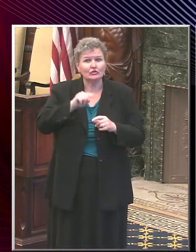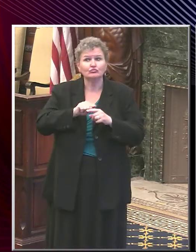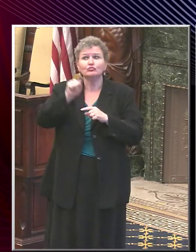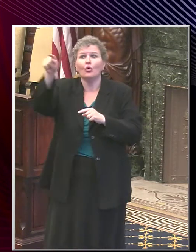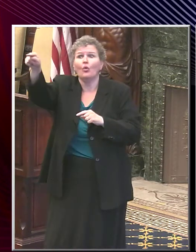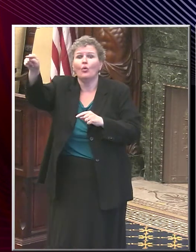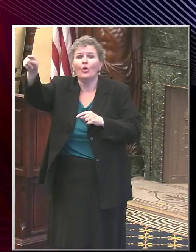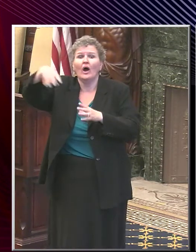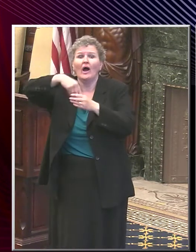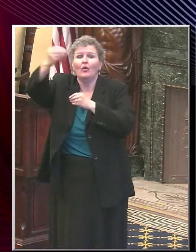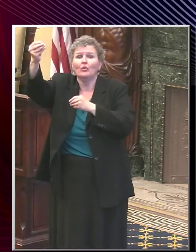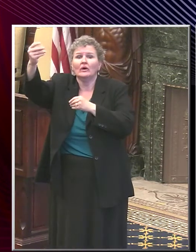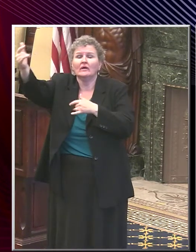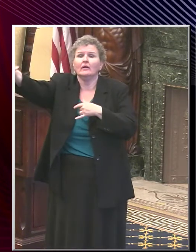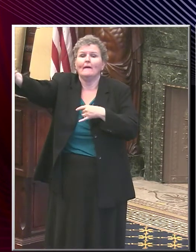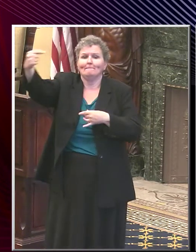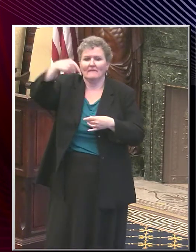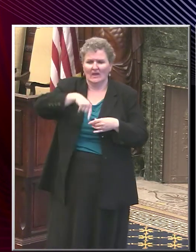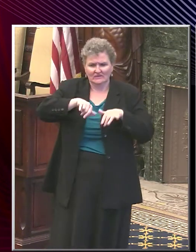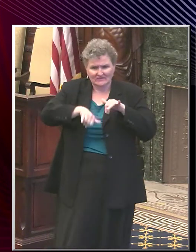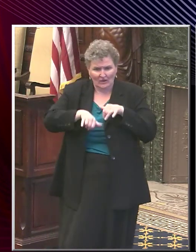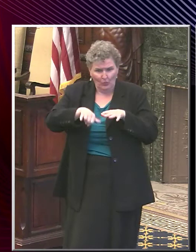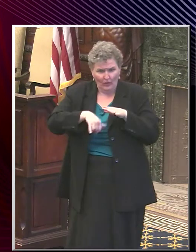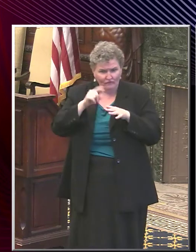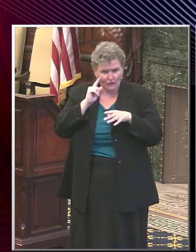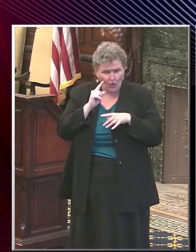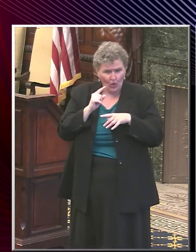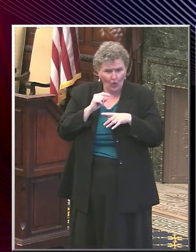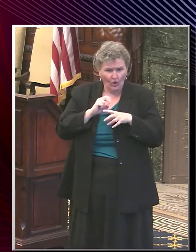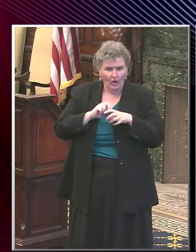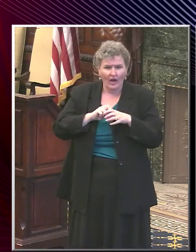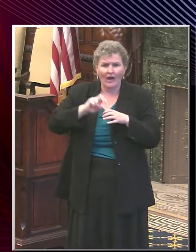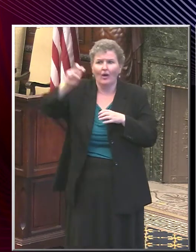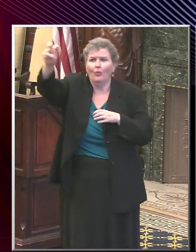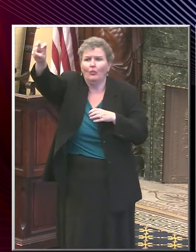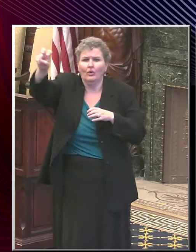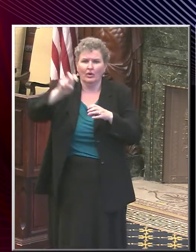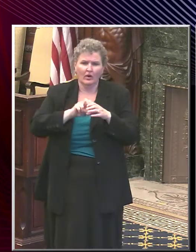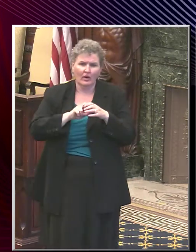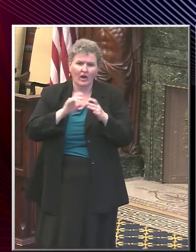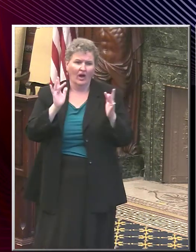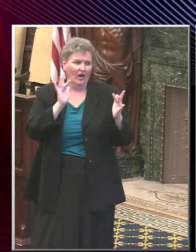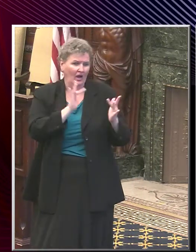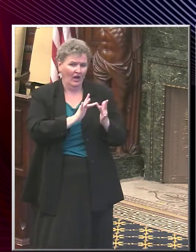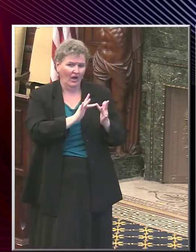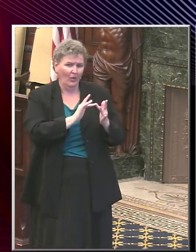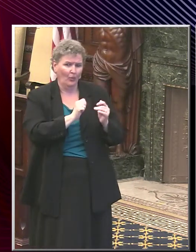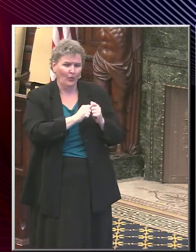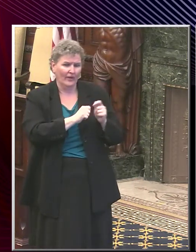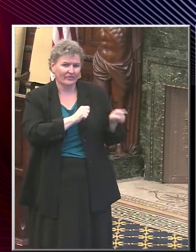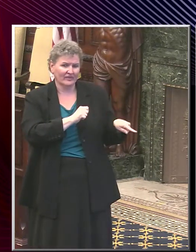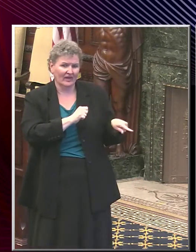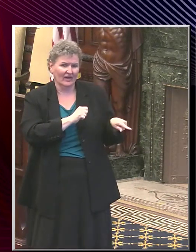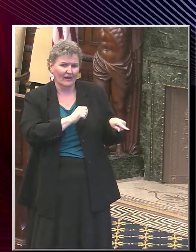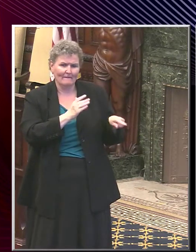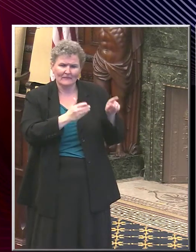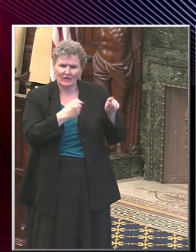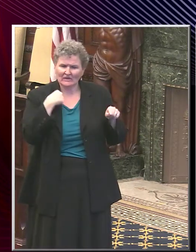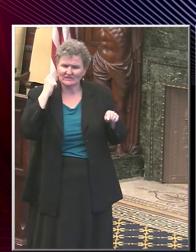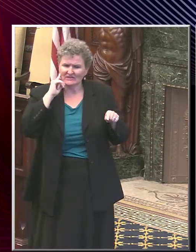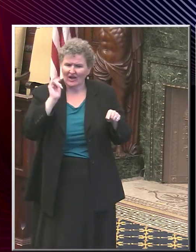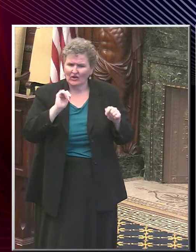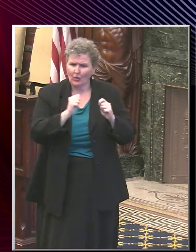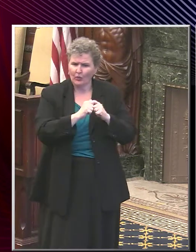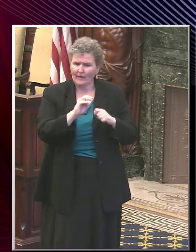self-quarantine. If you go out of town and you come back, you're going to be subject to contact tracing, but it kind of sounds like the Marlins